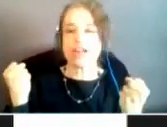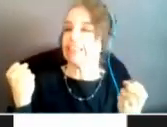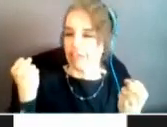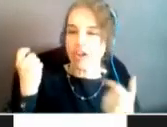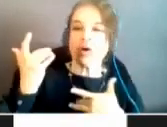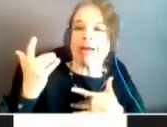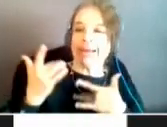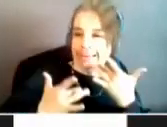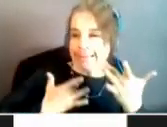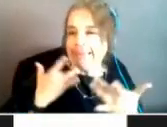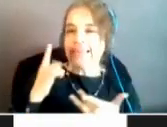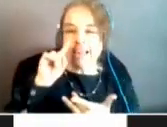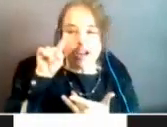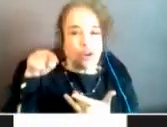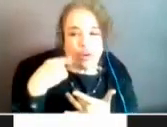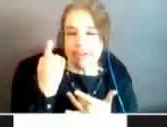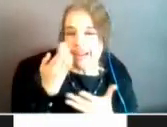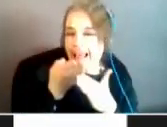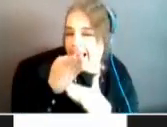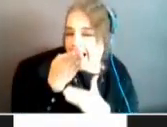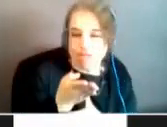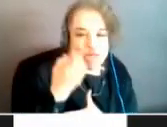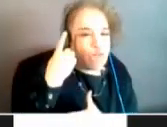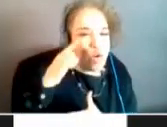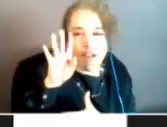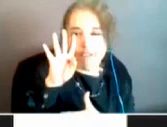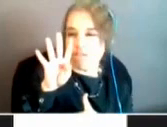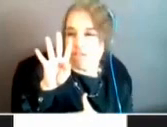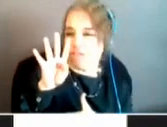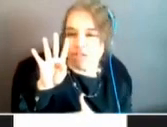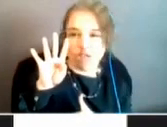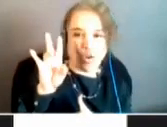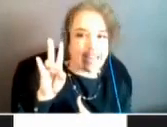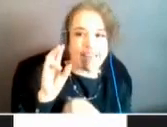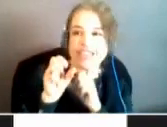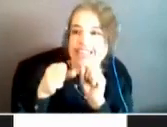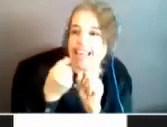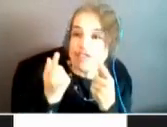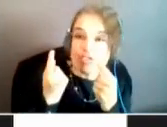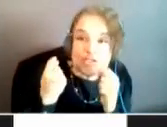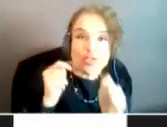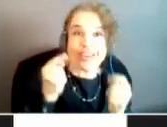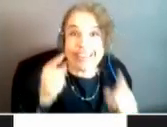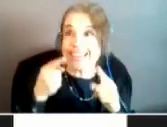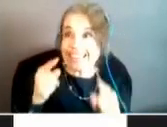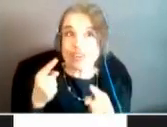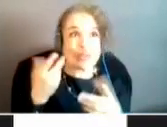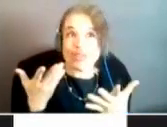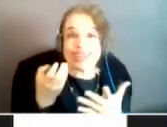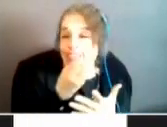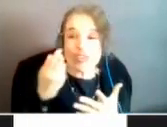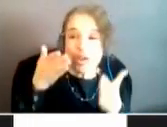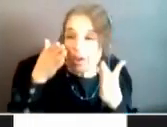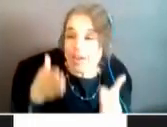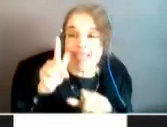excited. You know, I've only been after this for, 47 years to try to get this to happen. What it says that if you